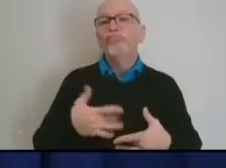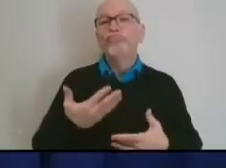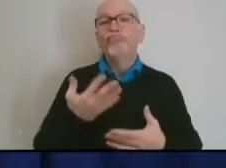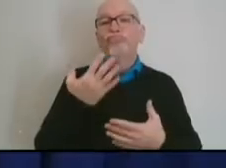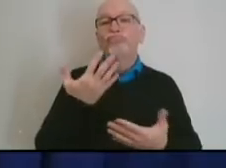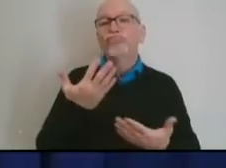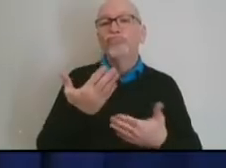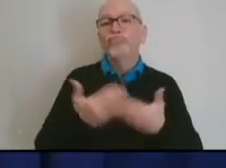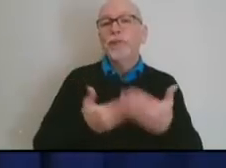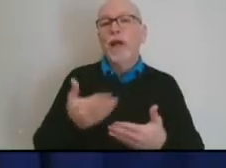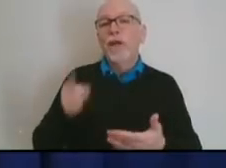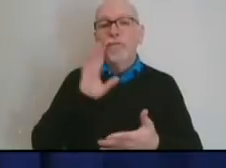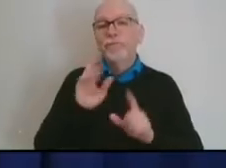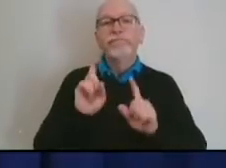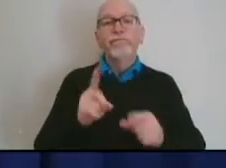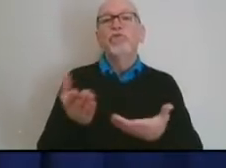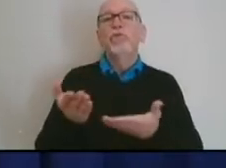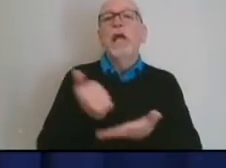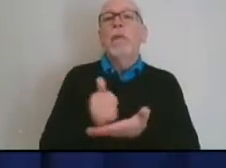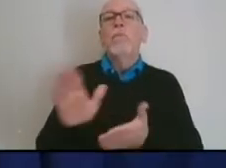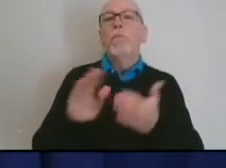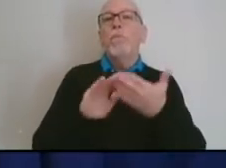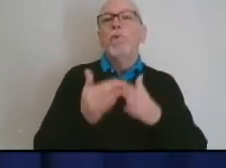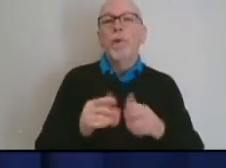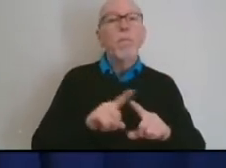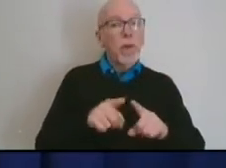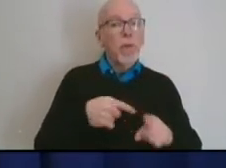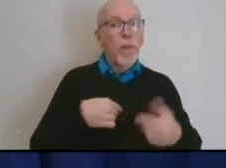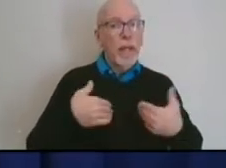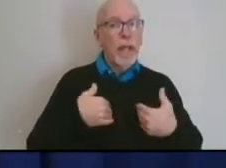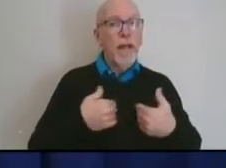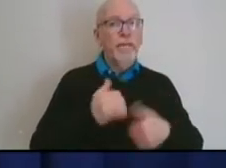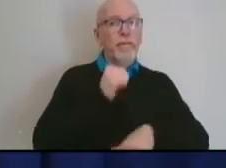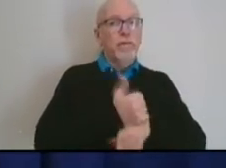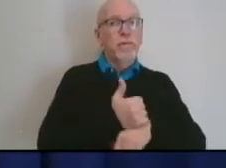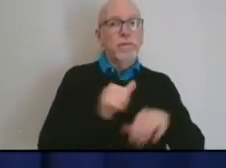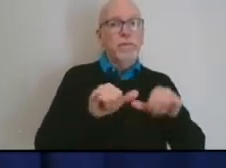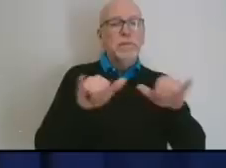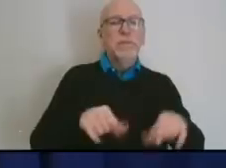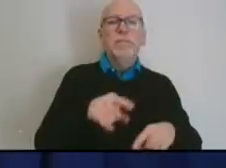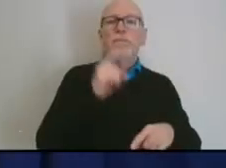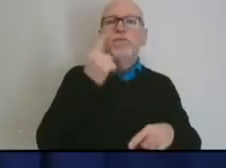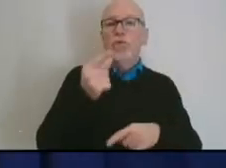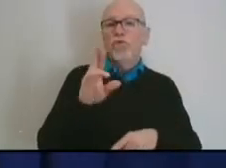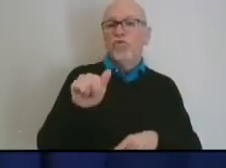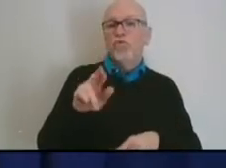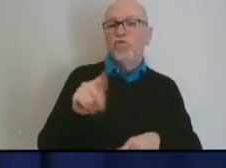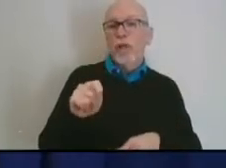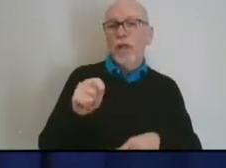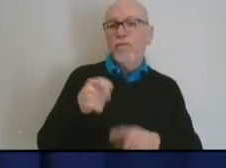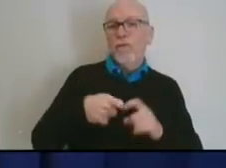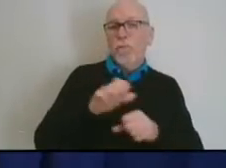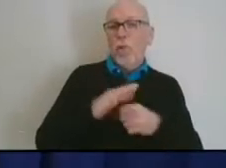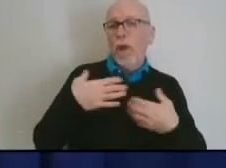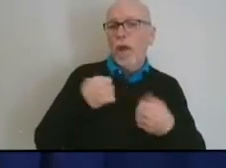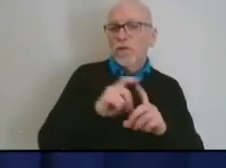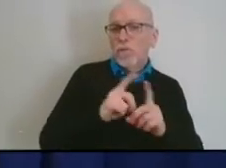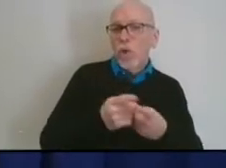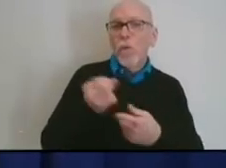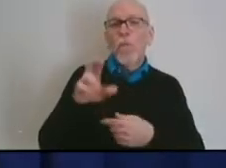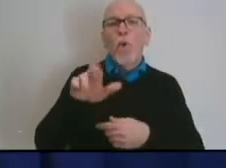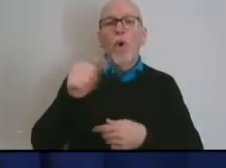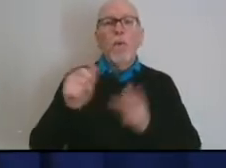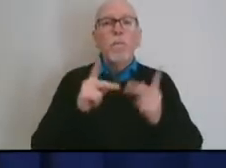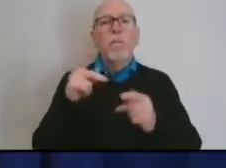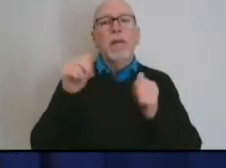their community. We do, however, have in place the ability through grants for local health departments and other individuals to